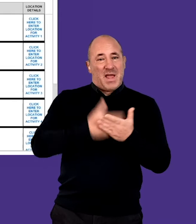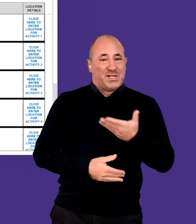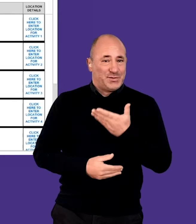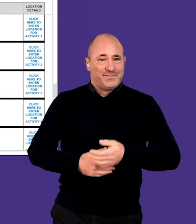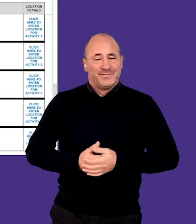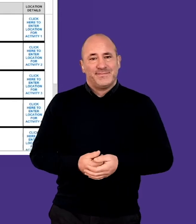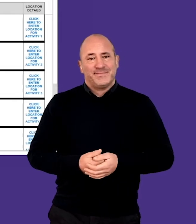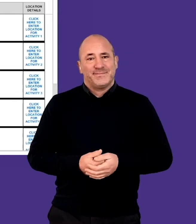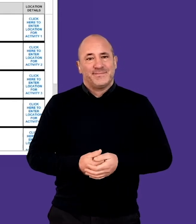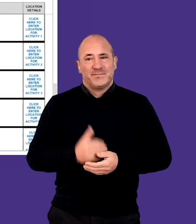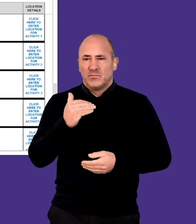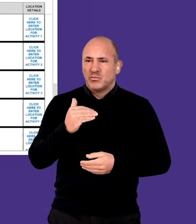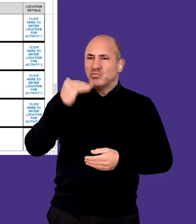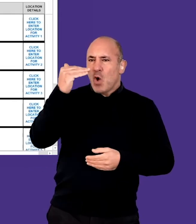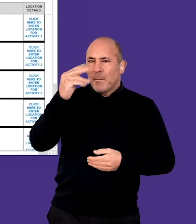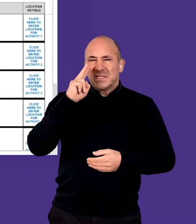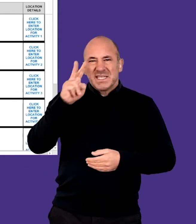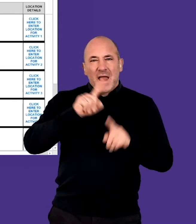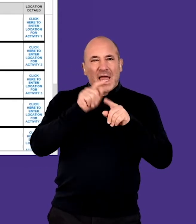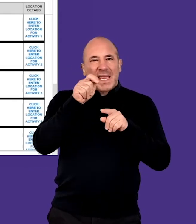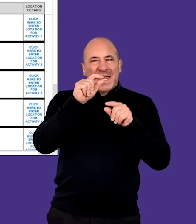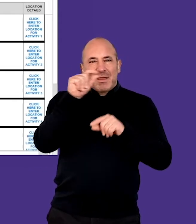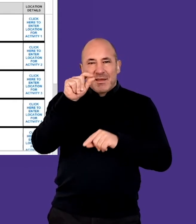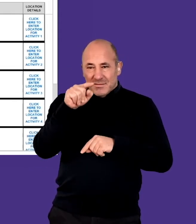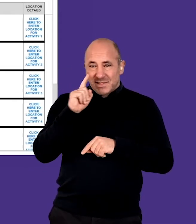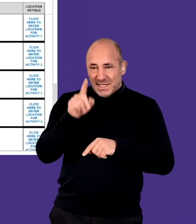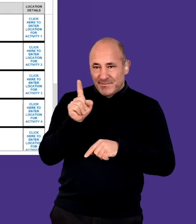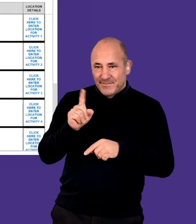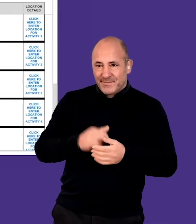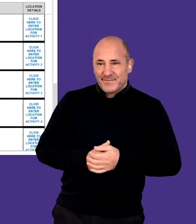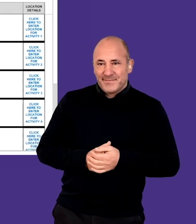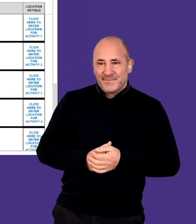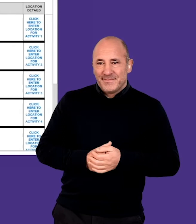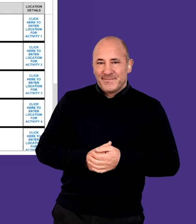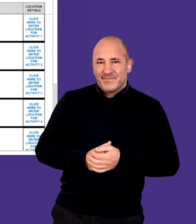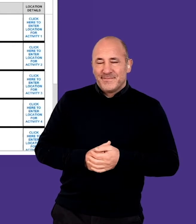open up onto this main page. You'll find a key at the top,